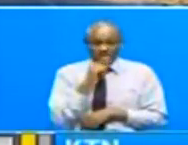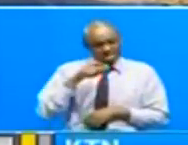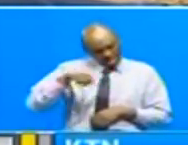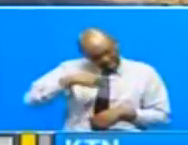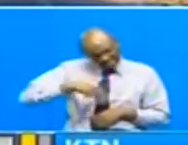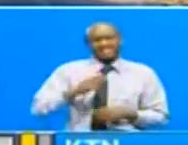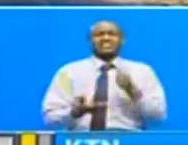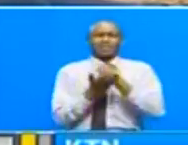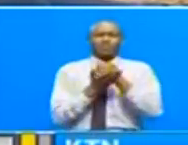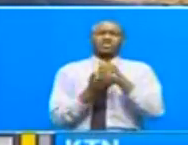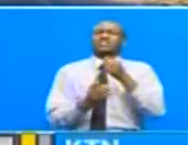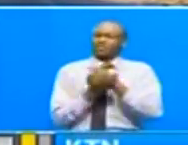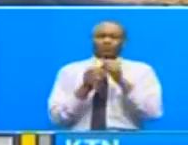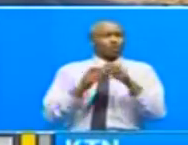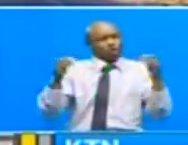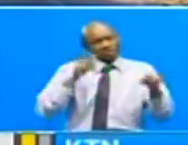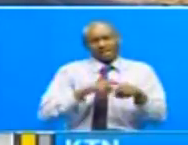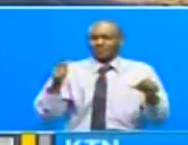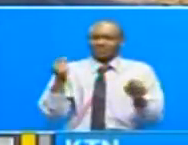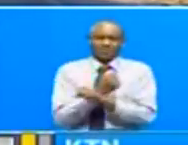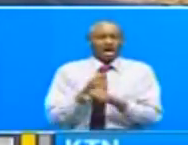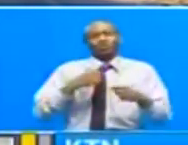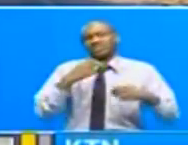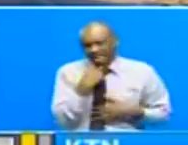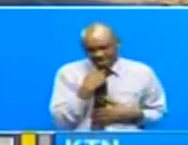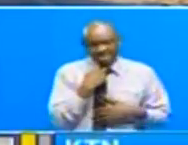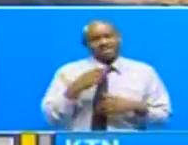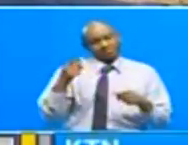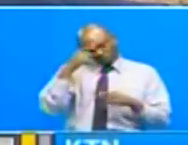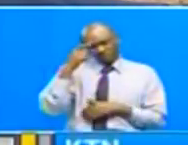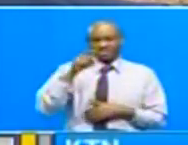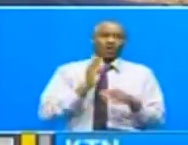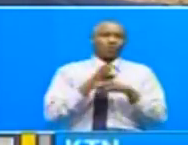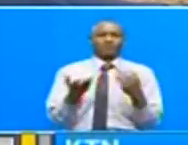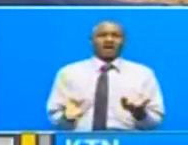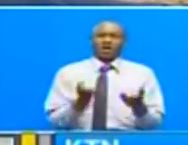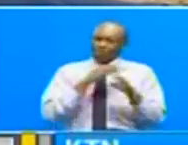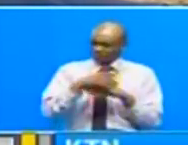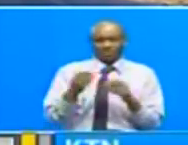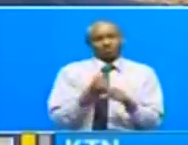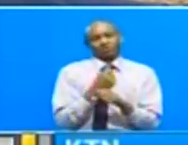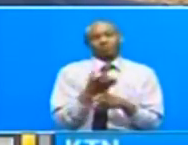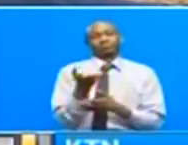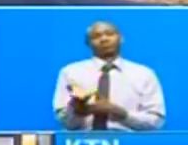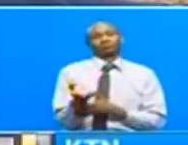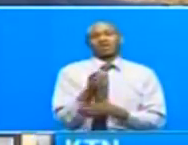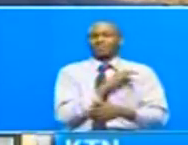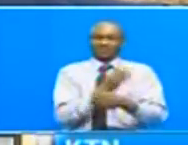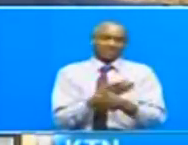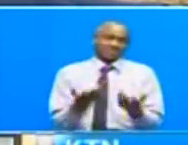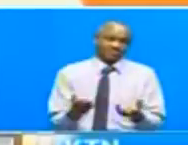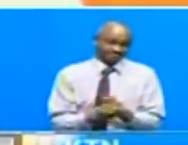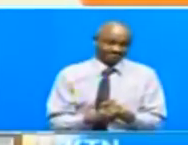we have supported this far, but we cannot go beyond this because it is over and above our capacity